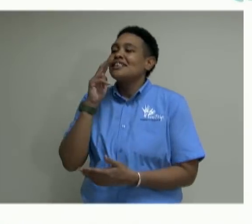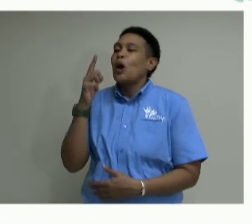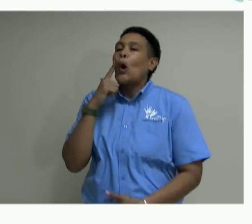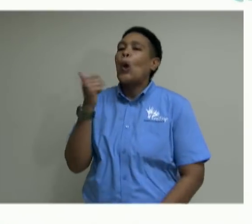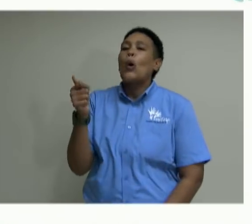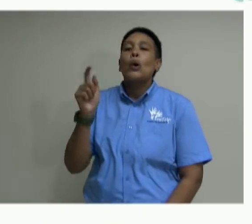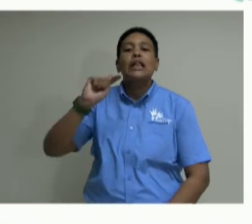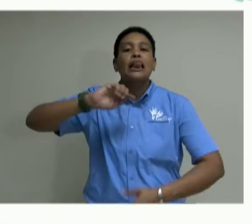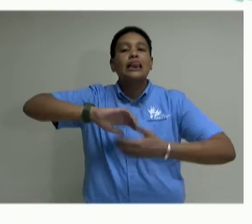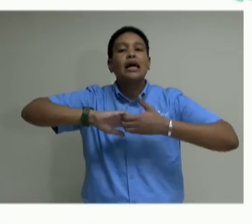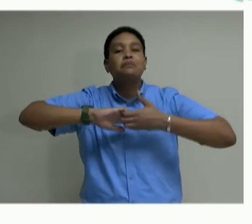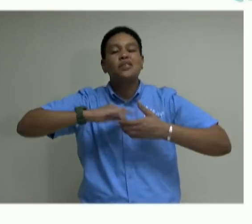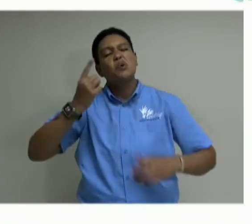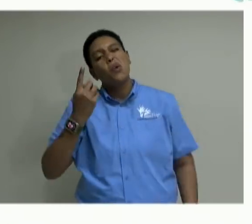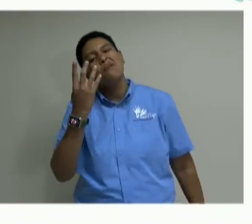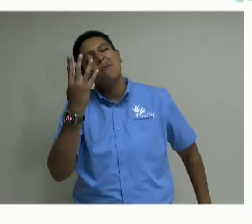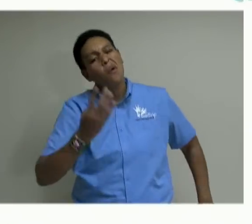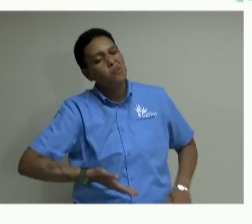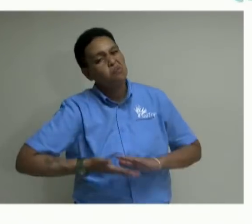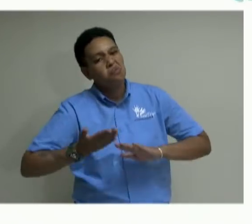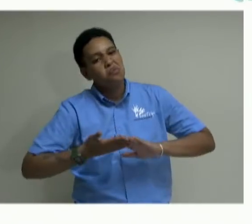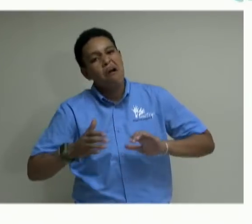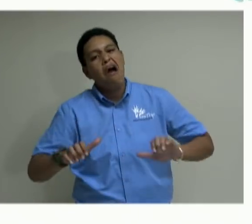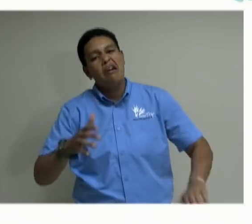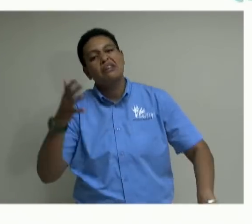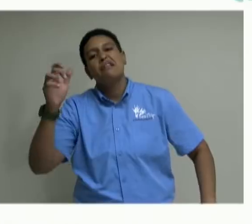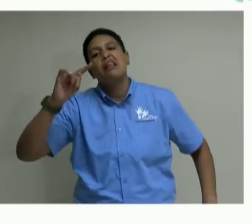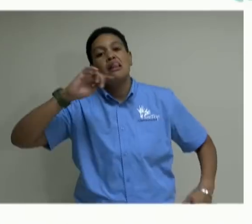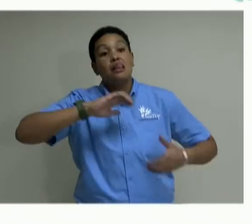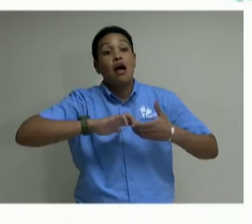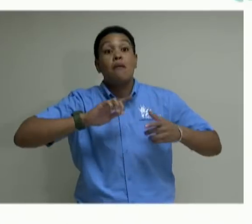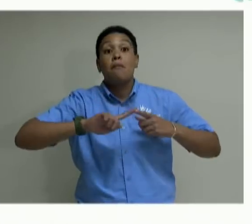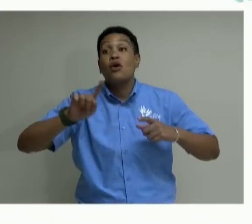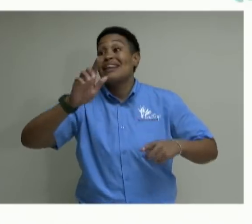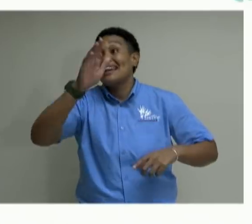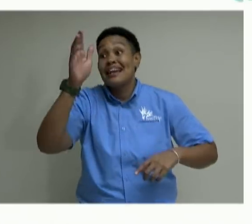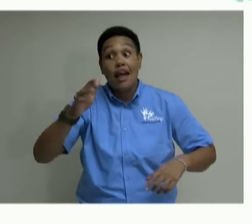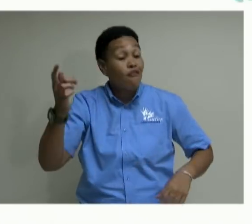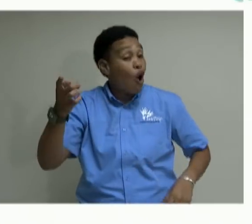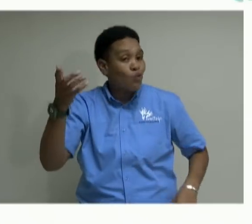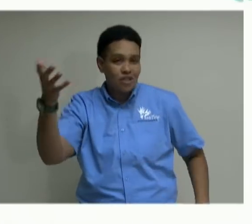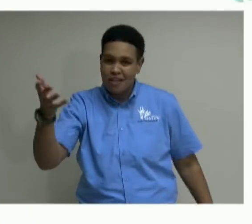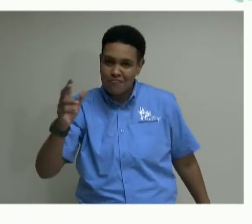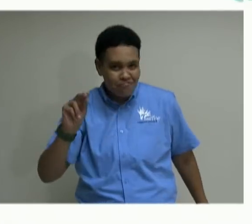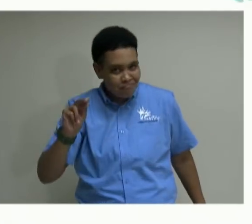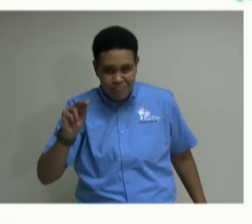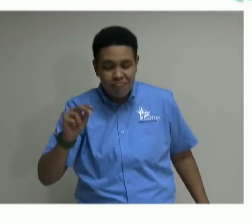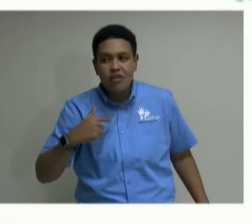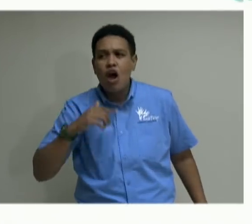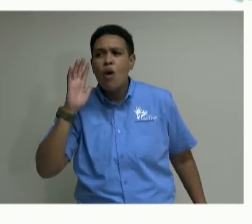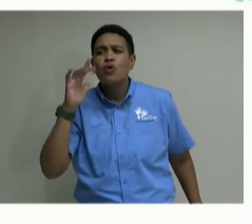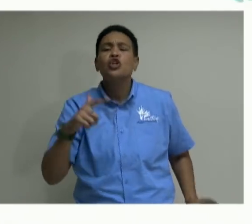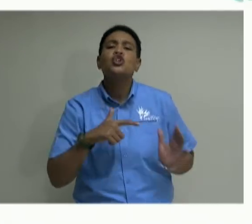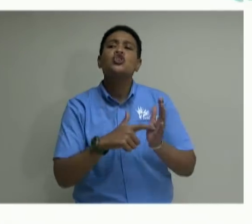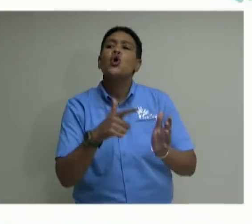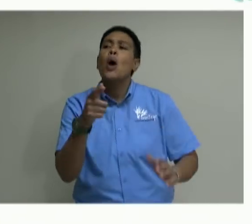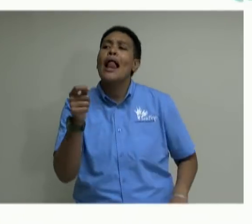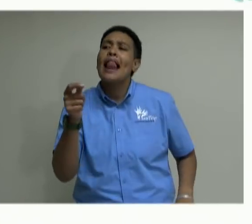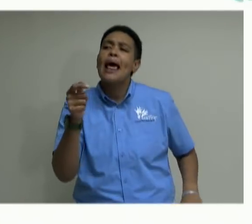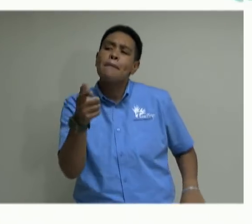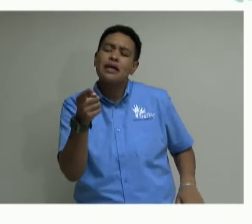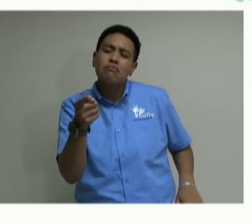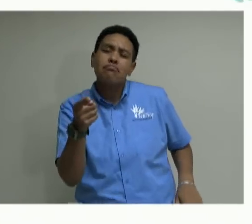only has 4 active cases, but it was never always this way. I'm just going to show you a